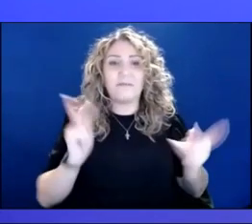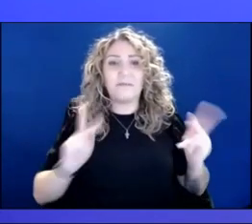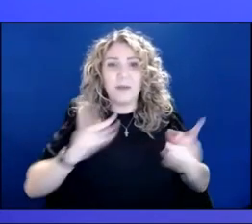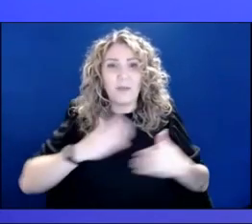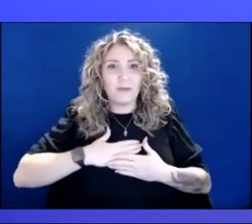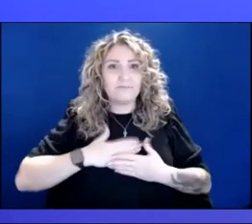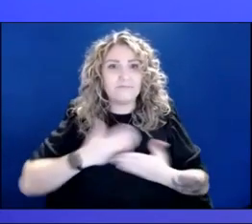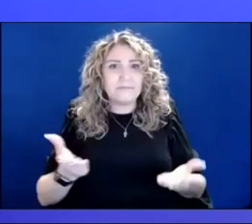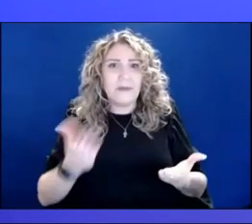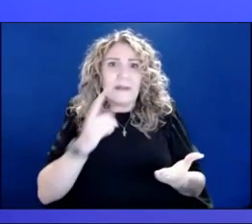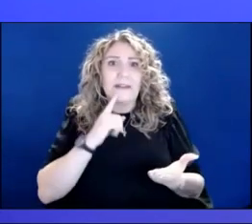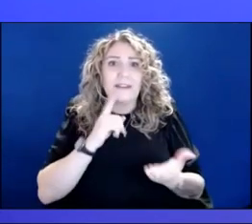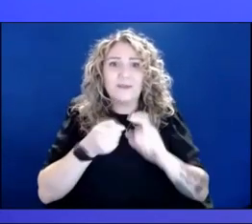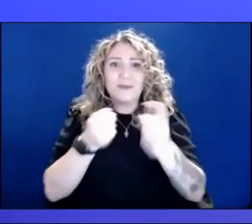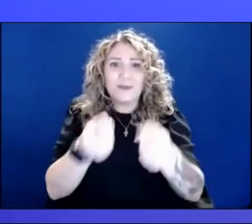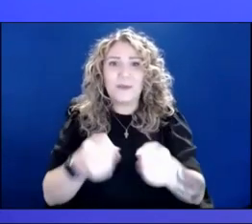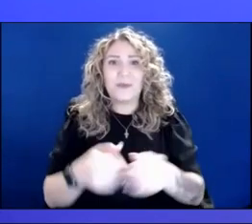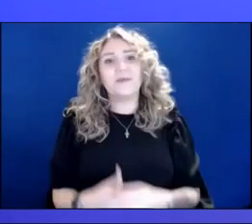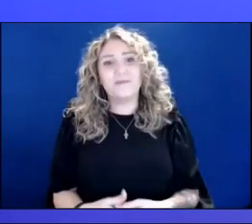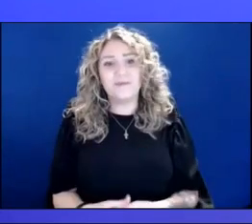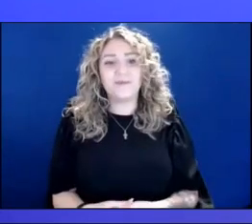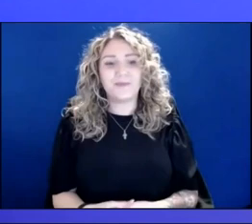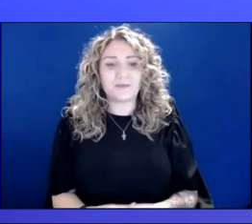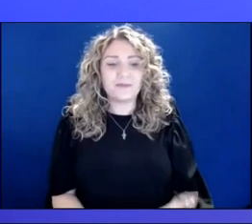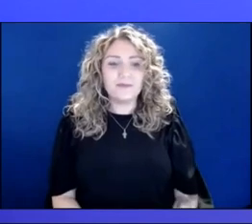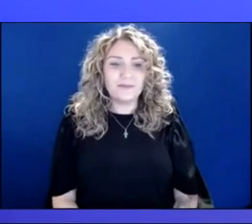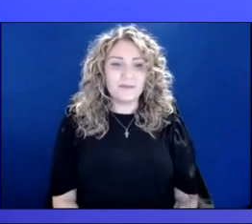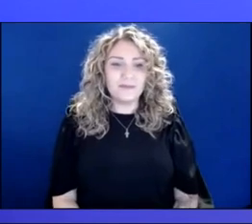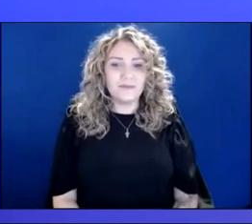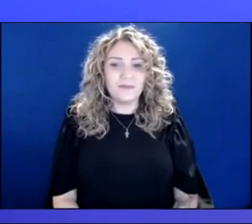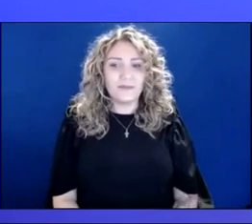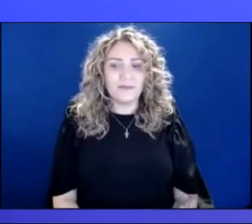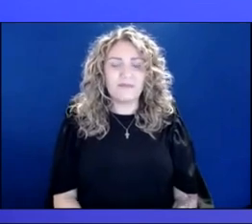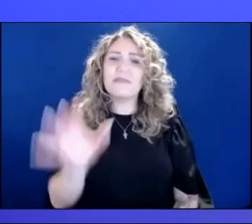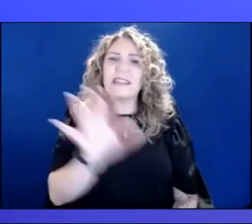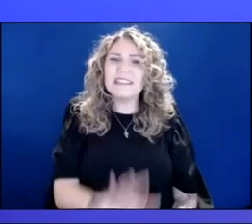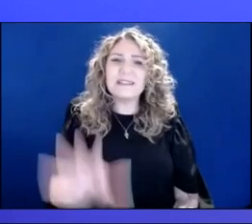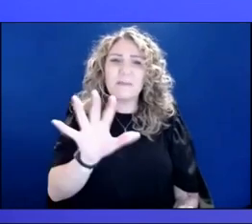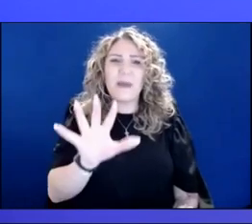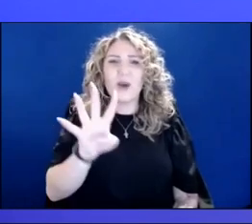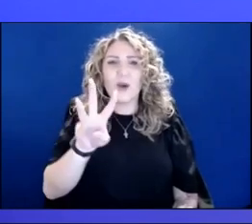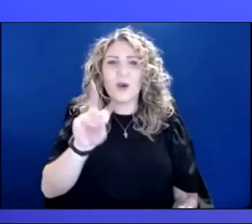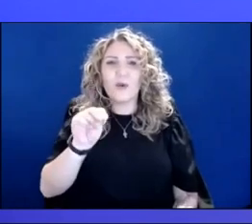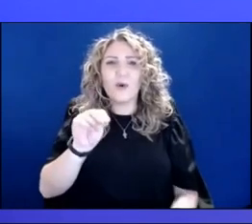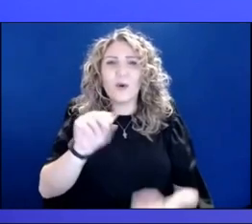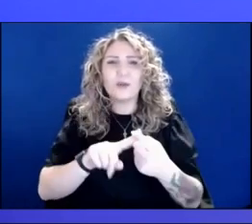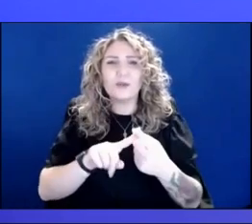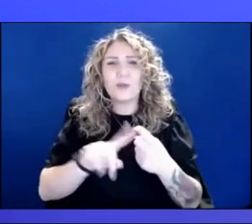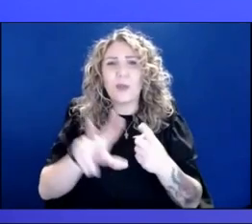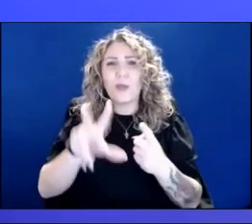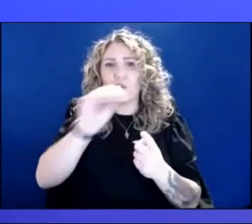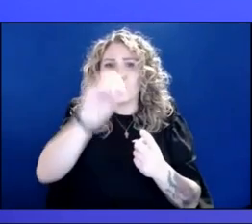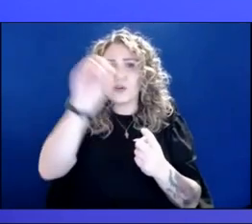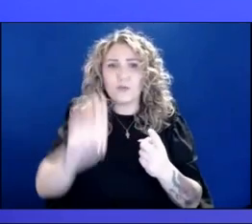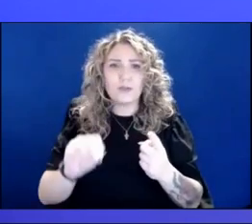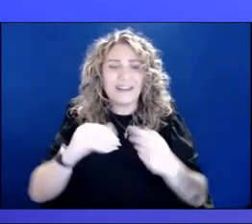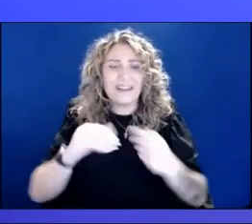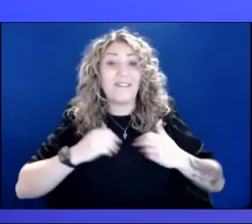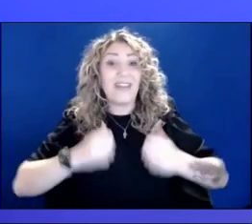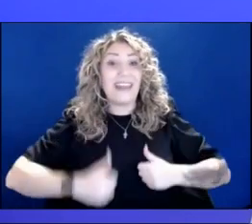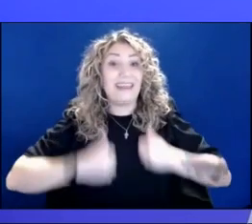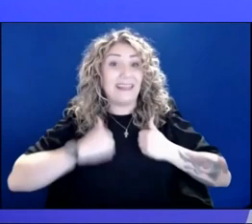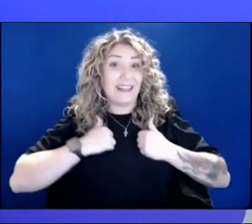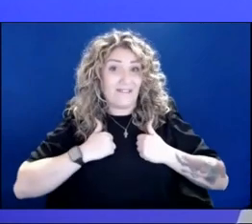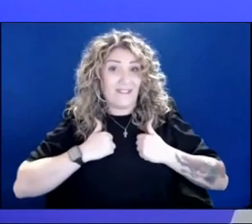So it's I think about 40-30% of our patients get a living donor. So that's really nice because